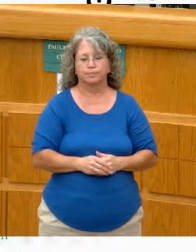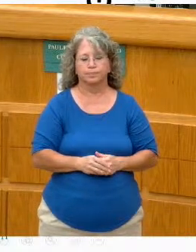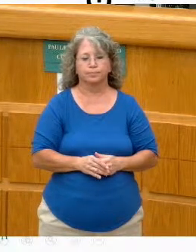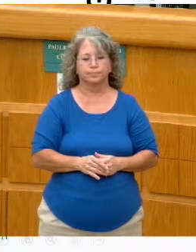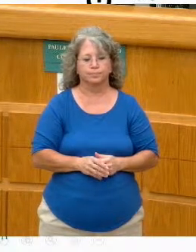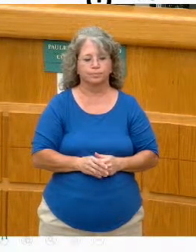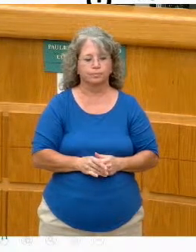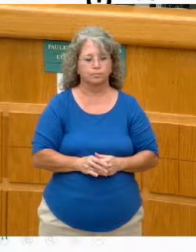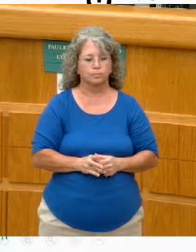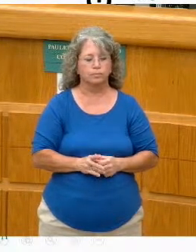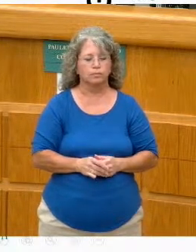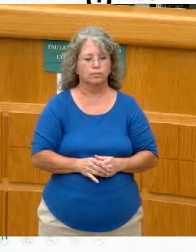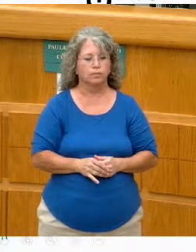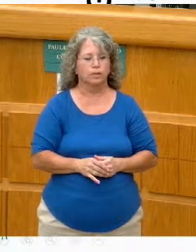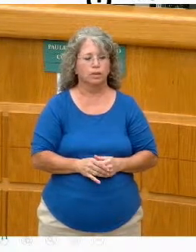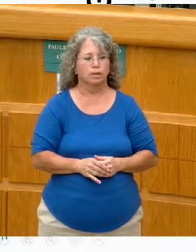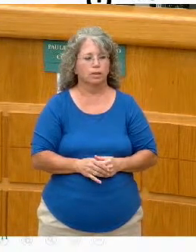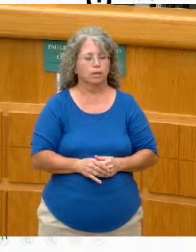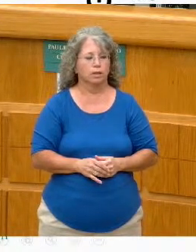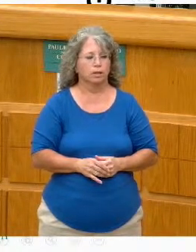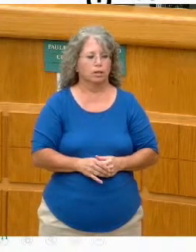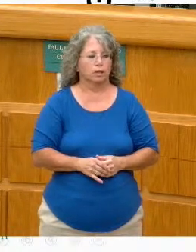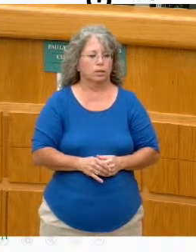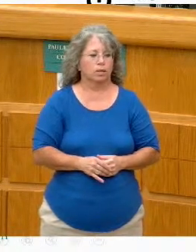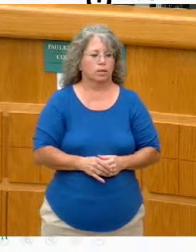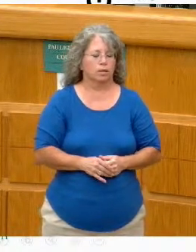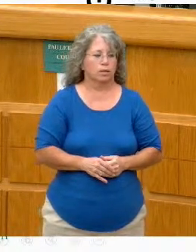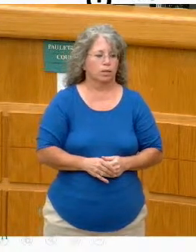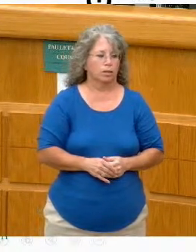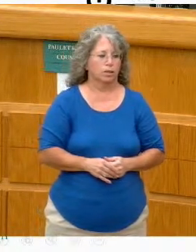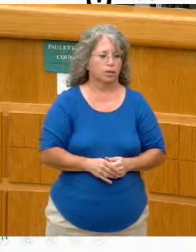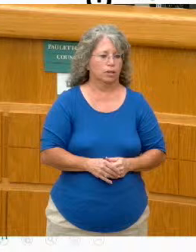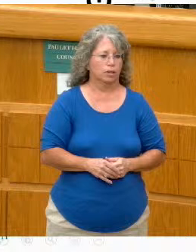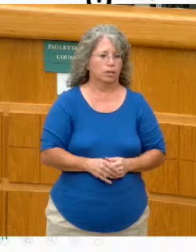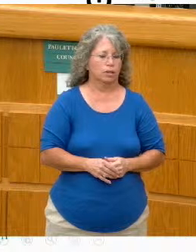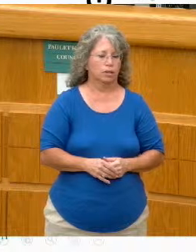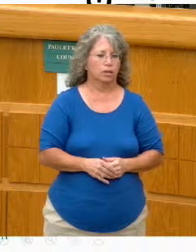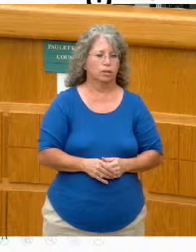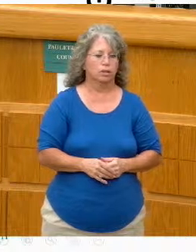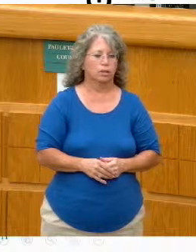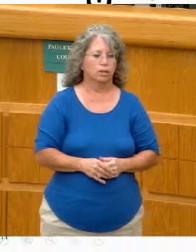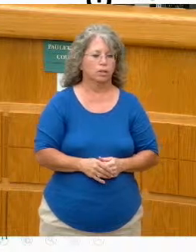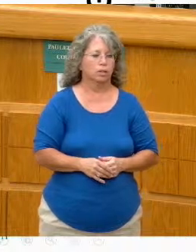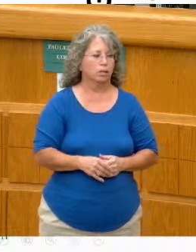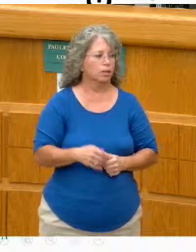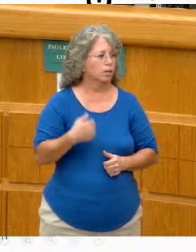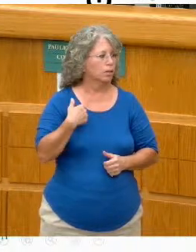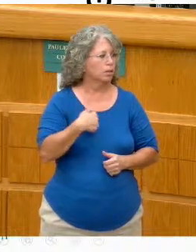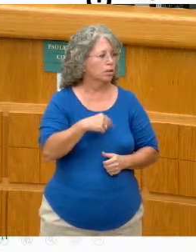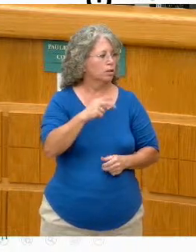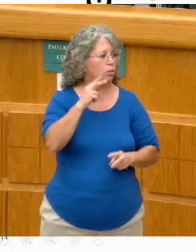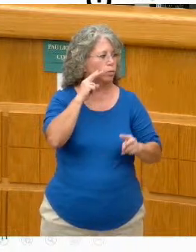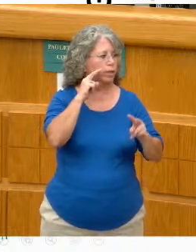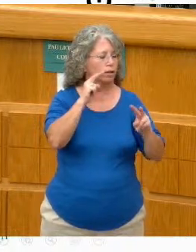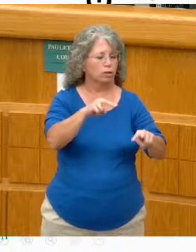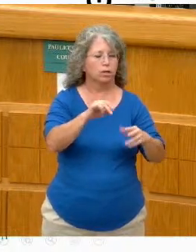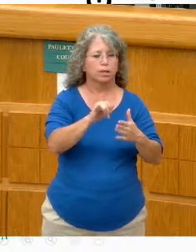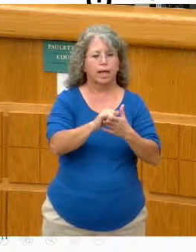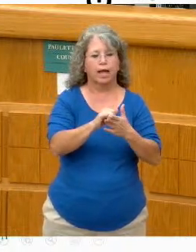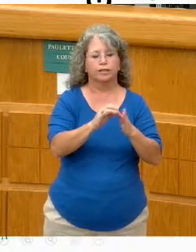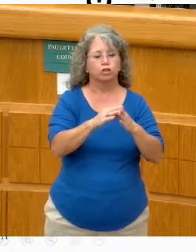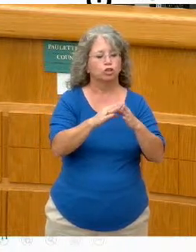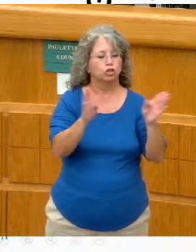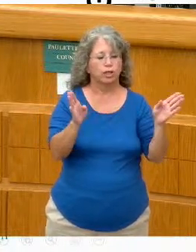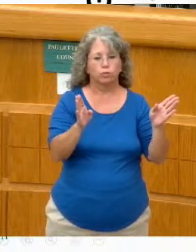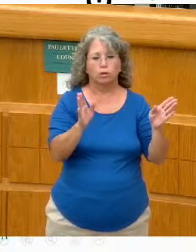We look at these numbers a little bit more finely, looking at general patients. So we call these med-surg patients because they're